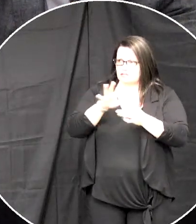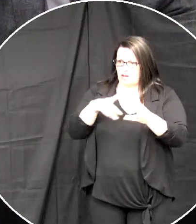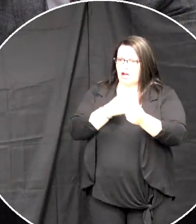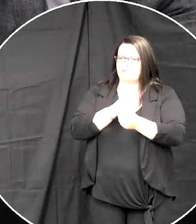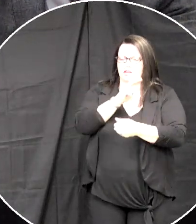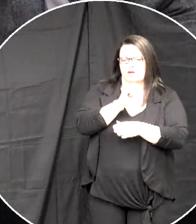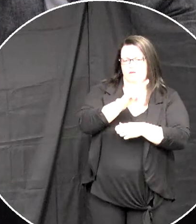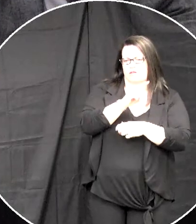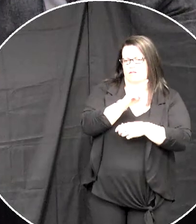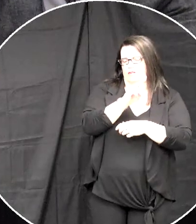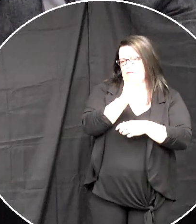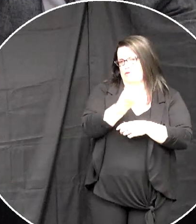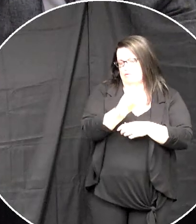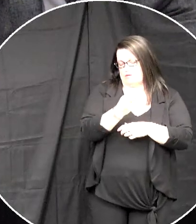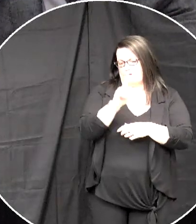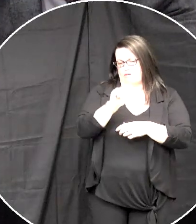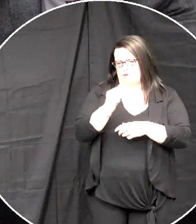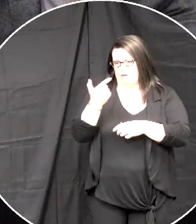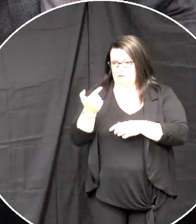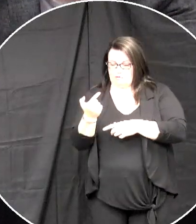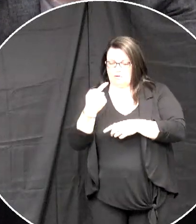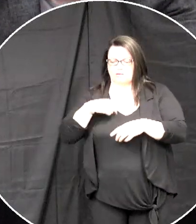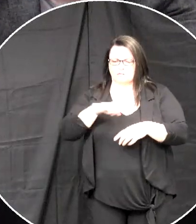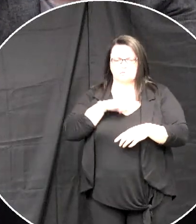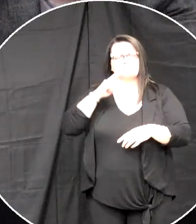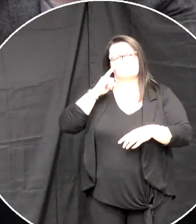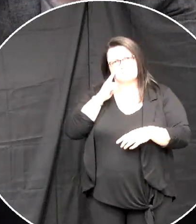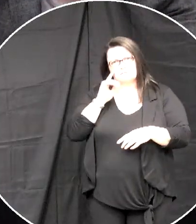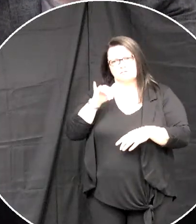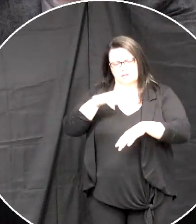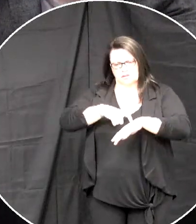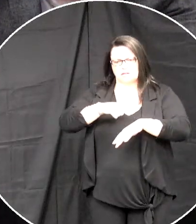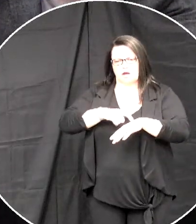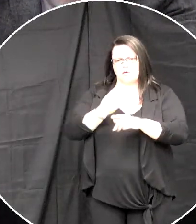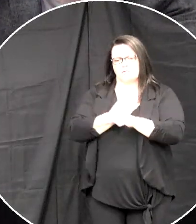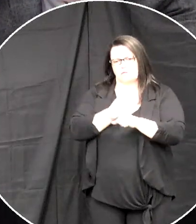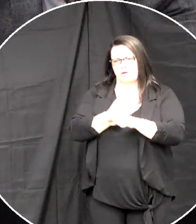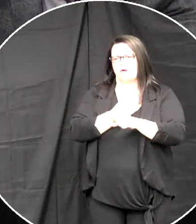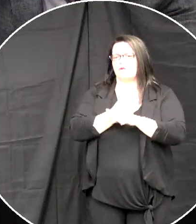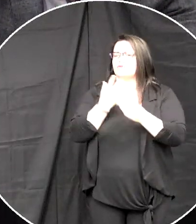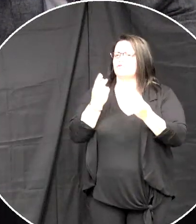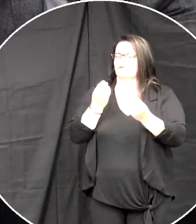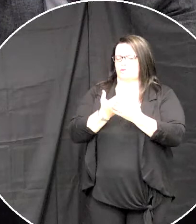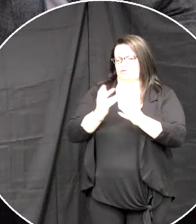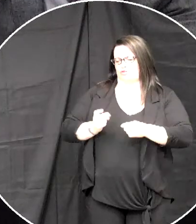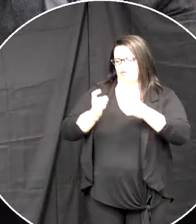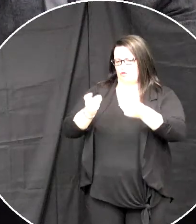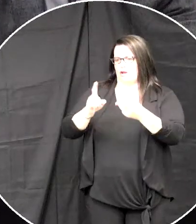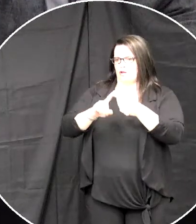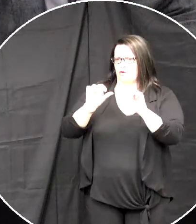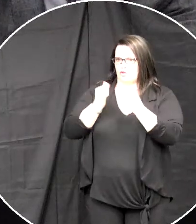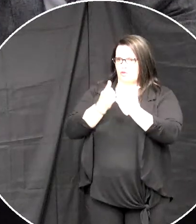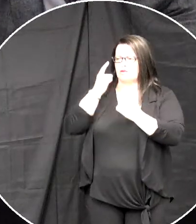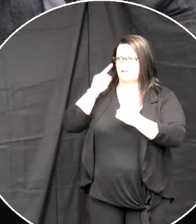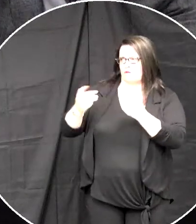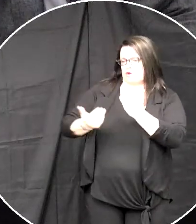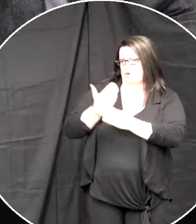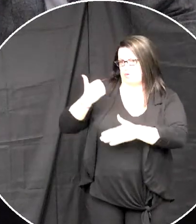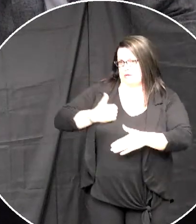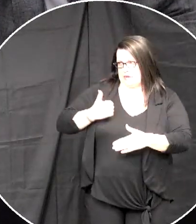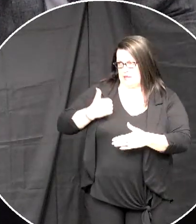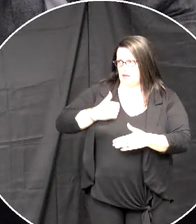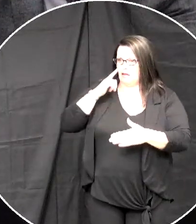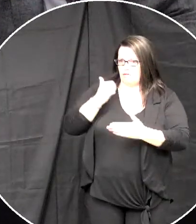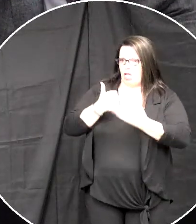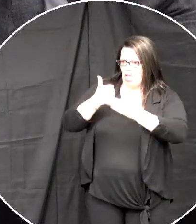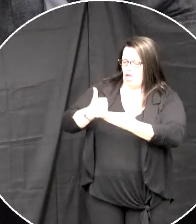12, 2021, we thought it appropriate. We did give a grant to the Association for New Canadians to help